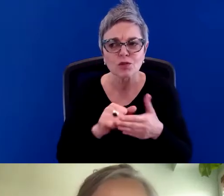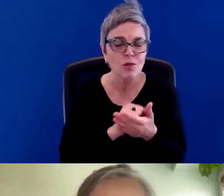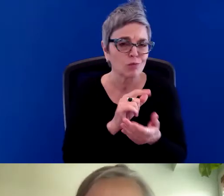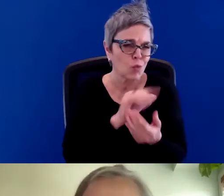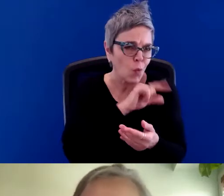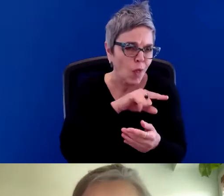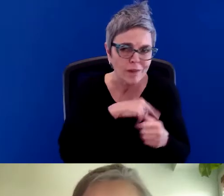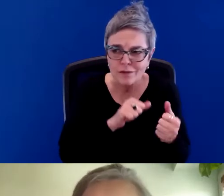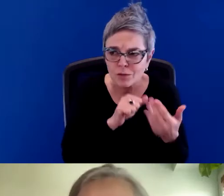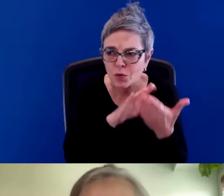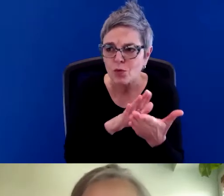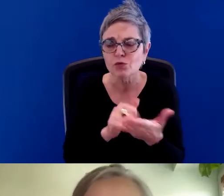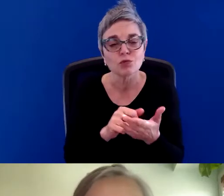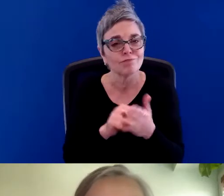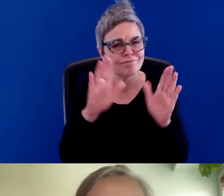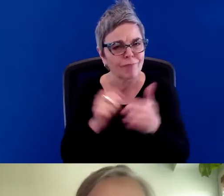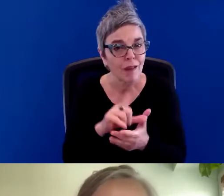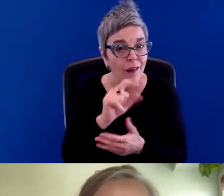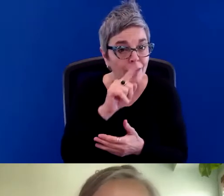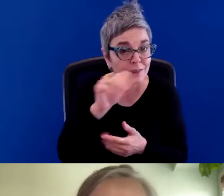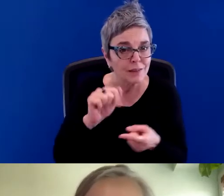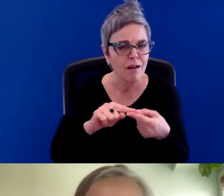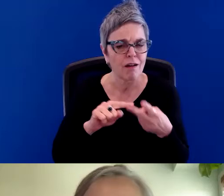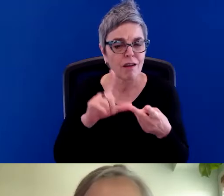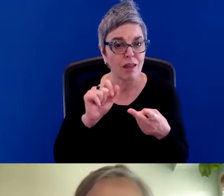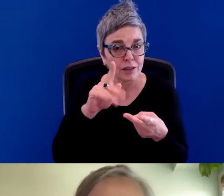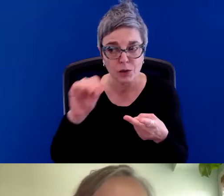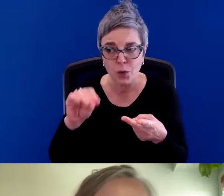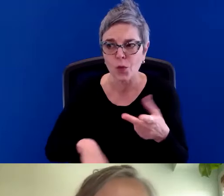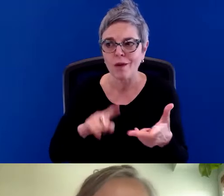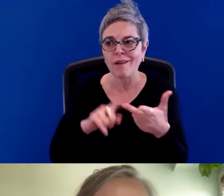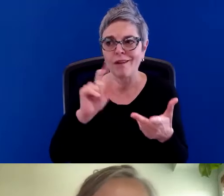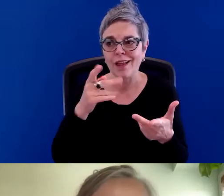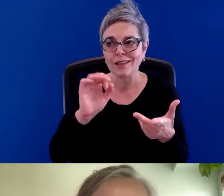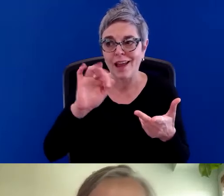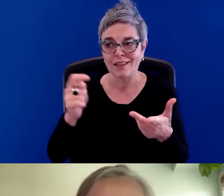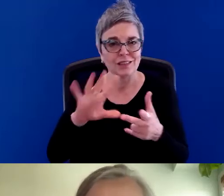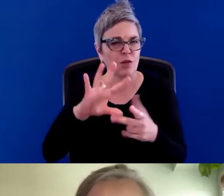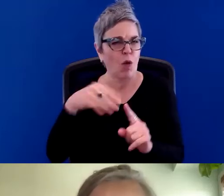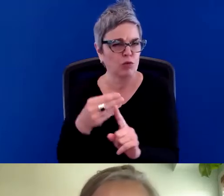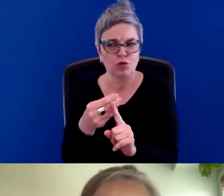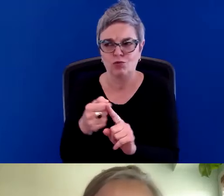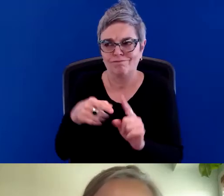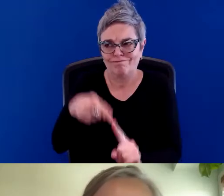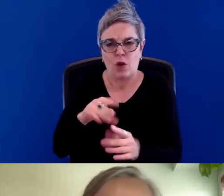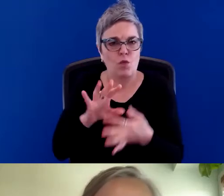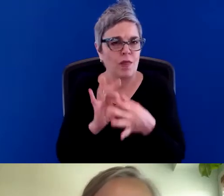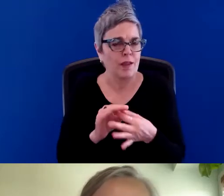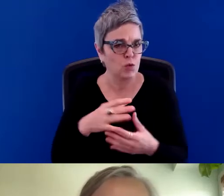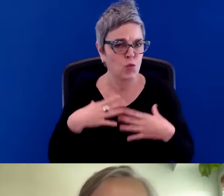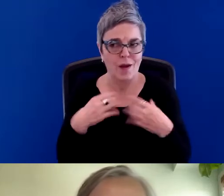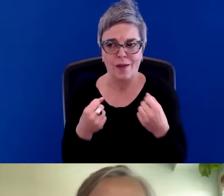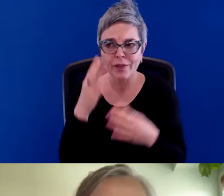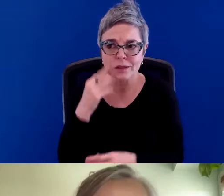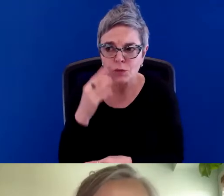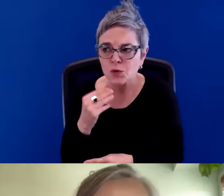representations, and also reproductive justice and gendered violence contexts. Her teaching philosophy is informed by